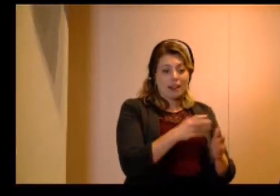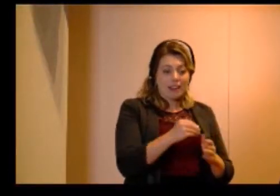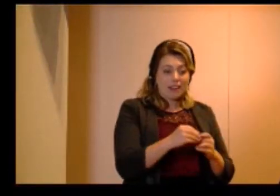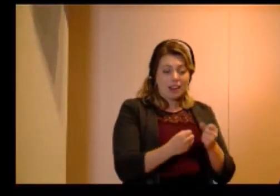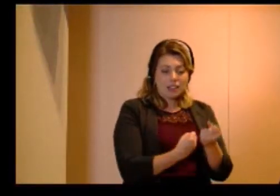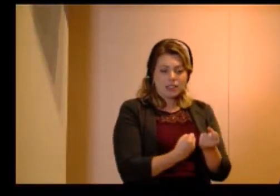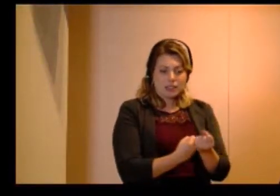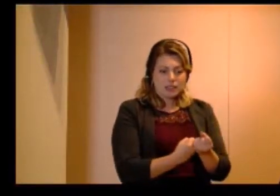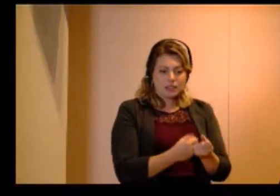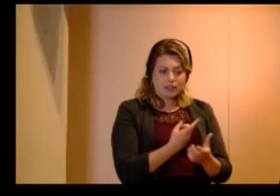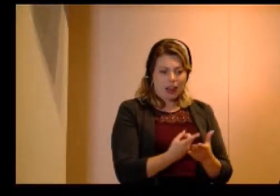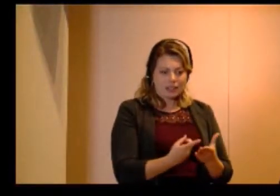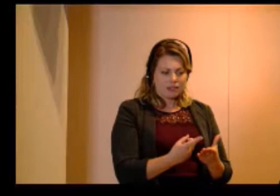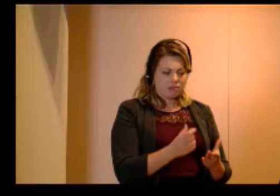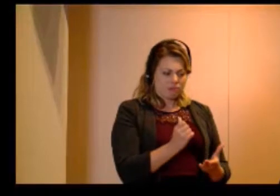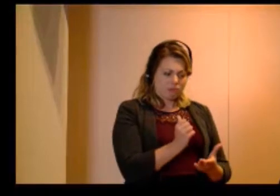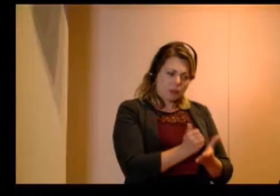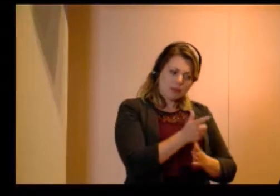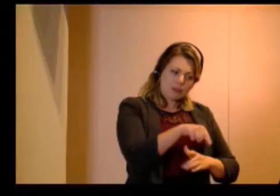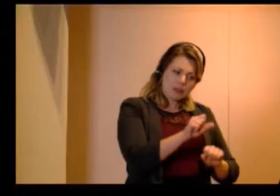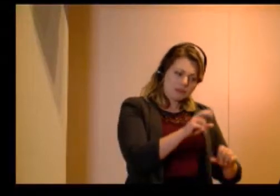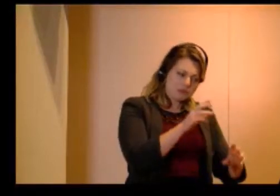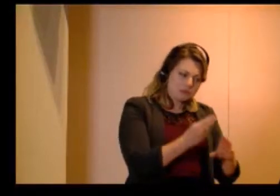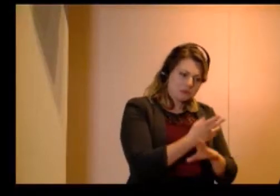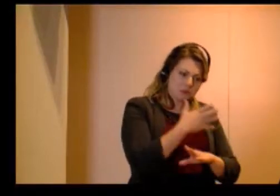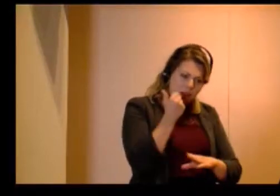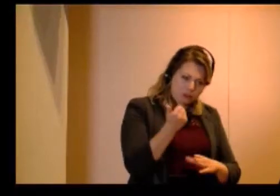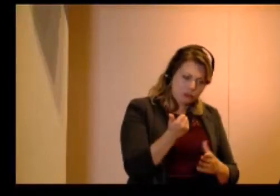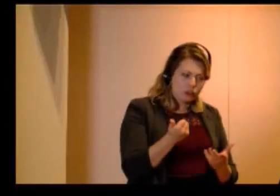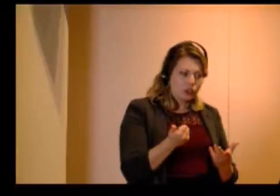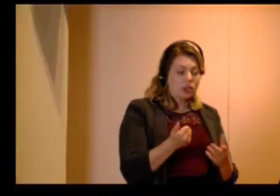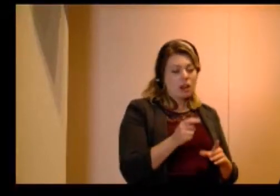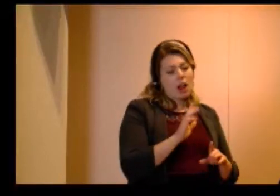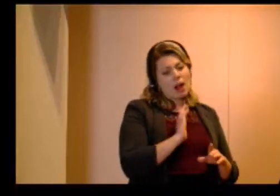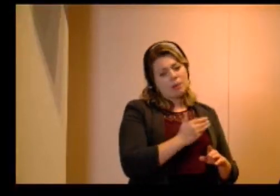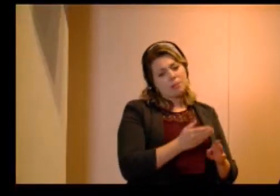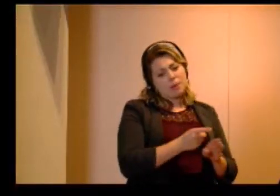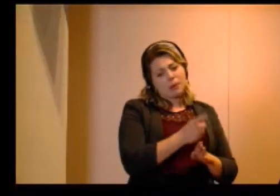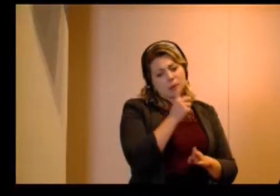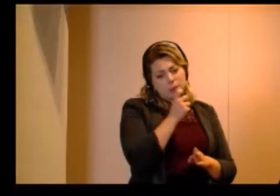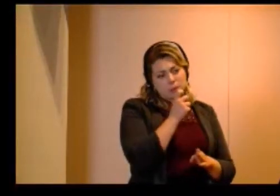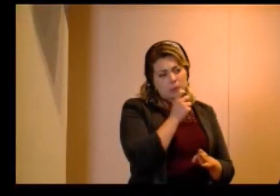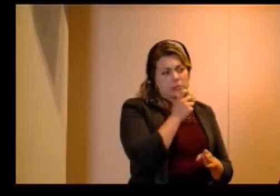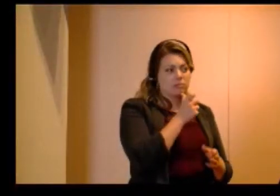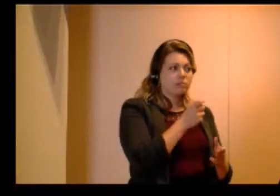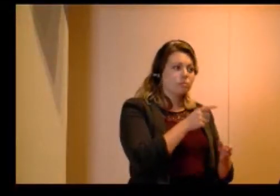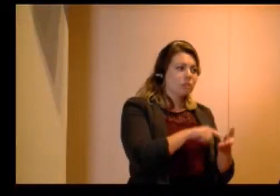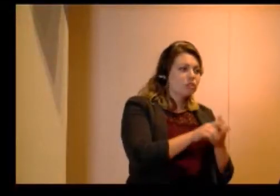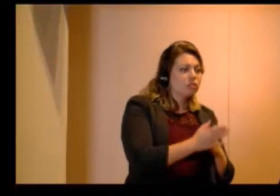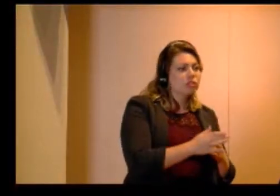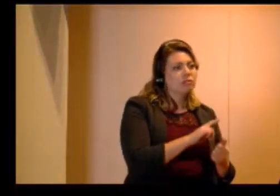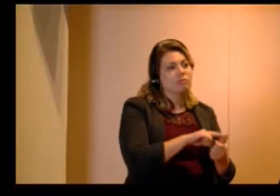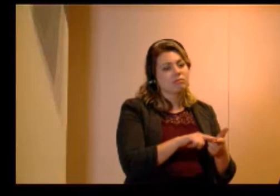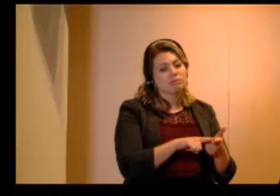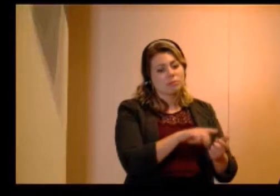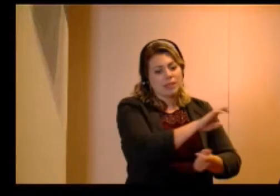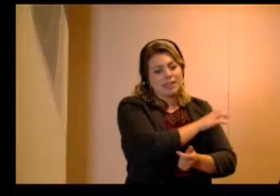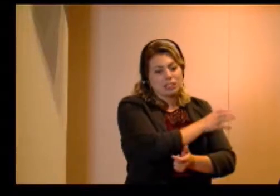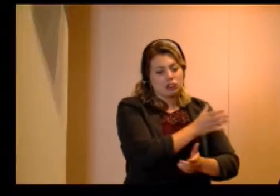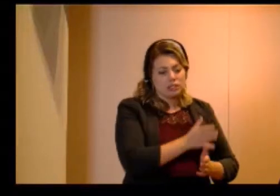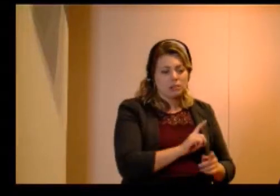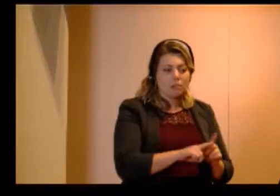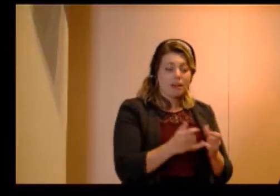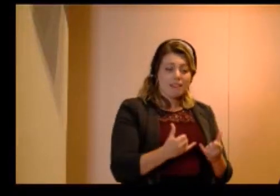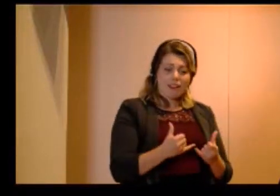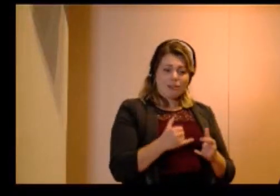for those better. So like our main users would be researchers and clinicians, but a lot of educators, and students,